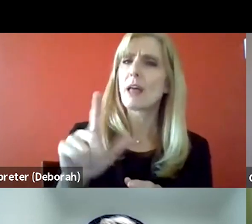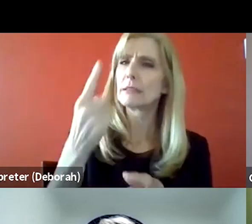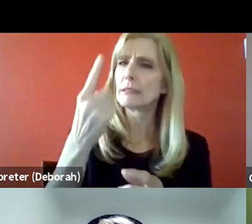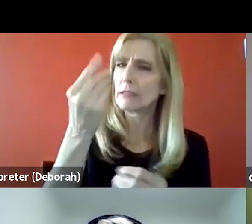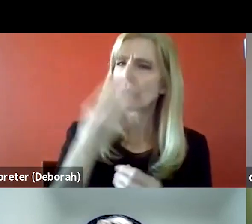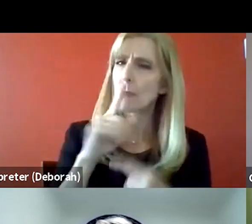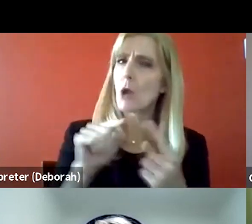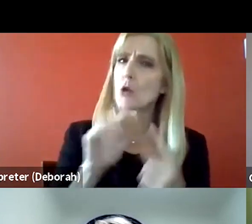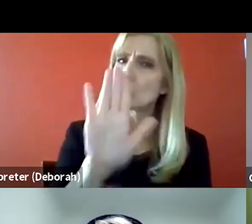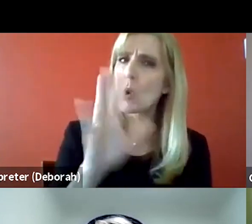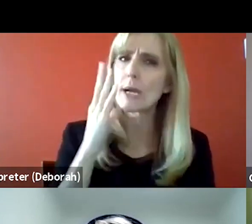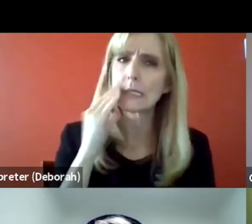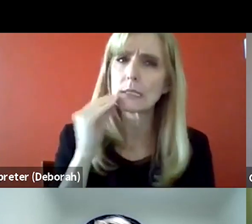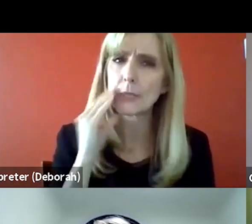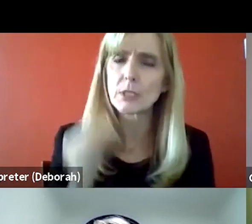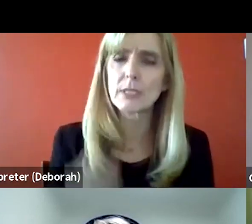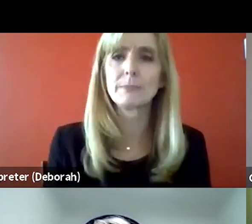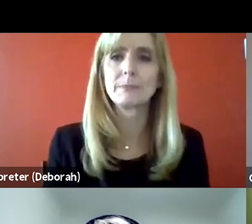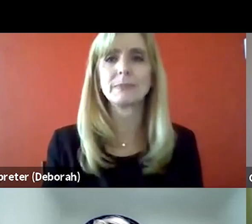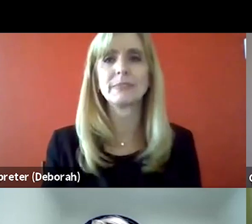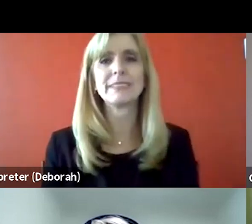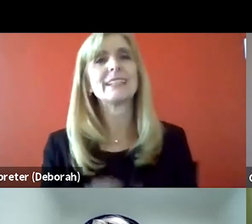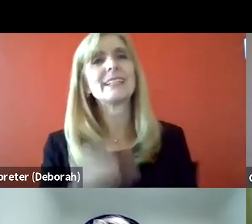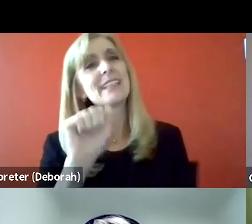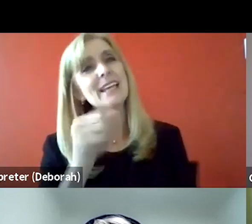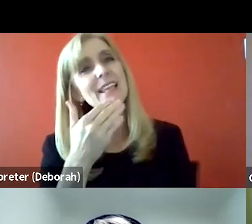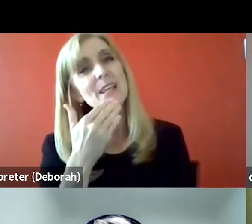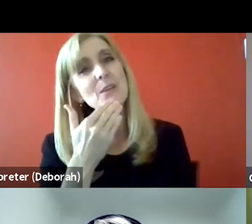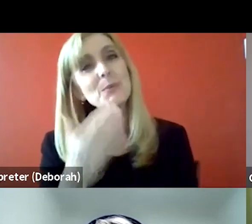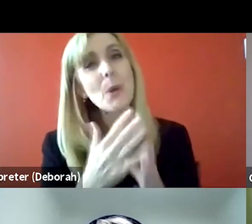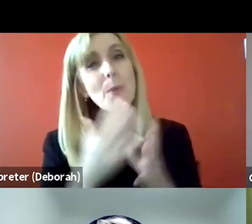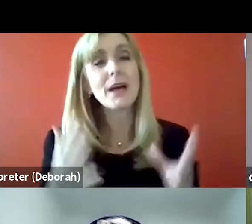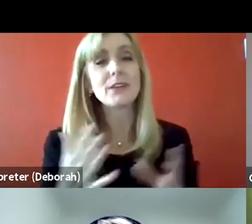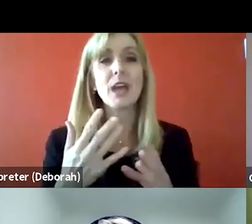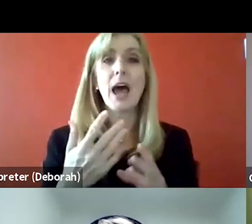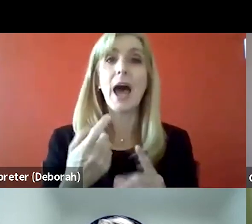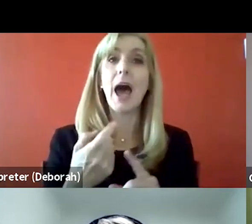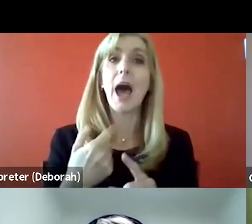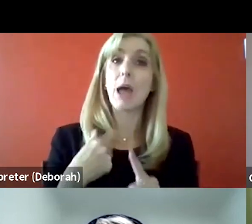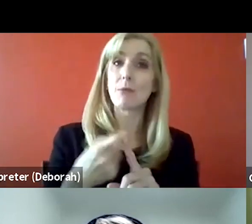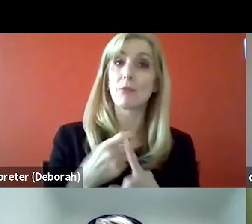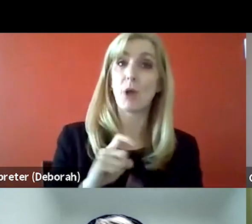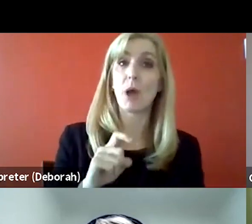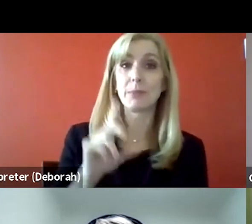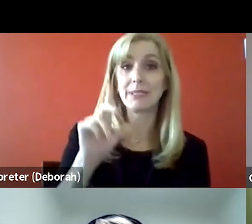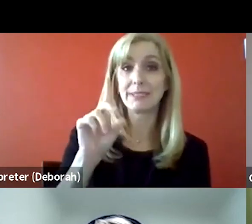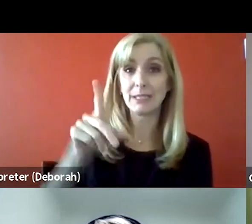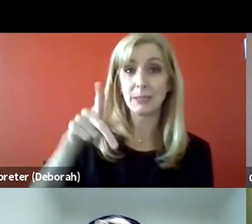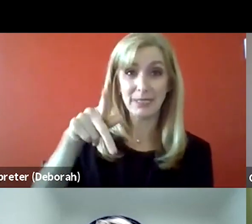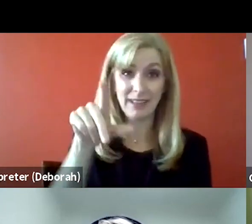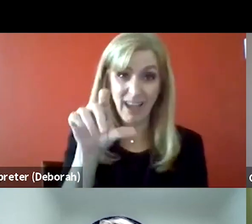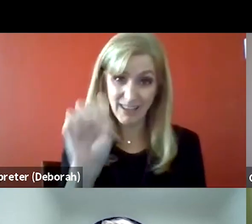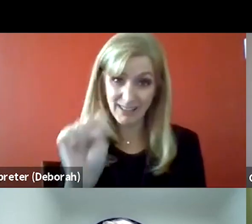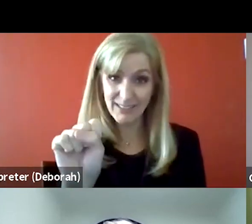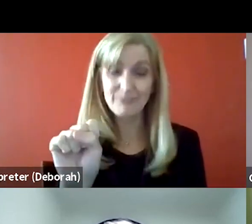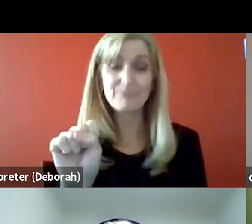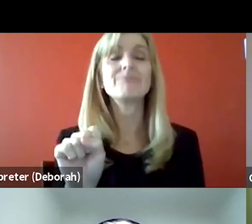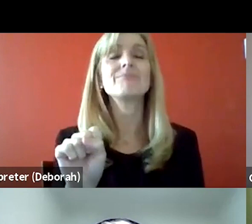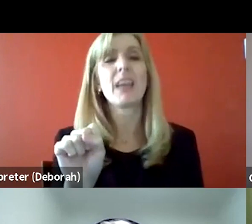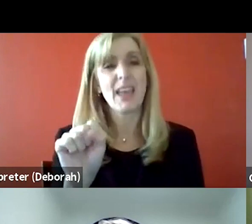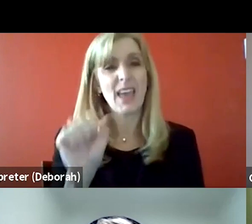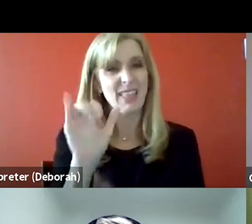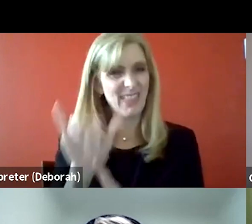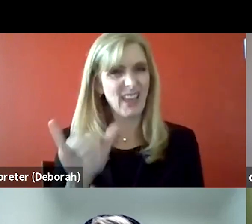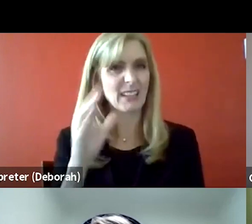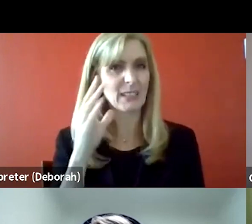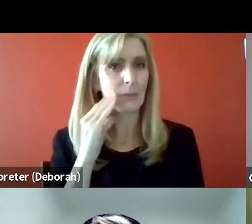experience? Yes, thank you so much. So I come from the Detroit public school system, and from there, I